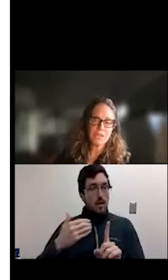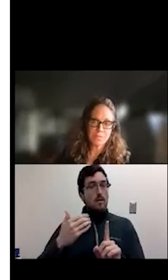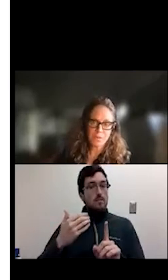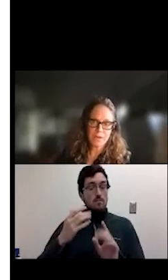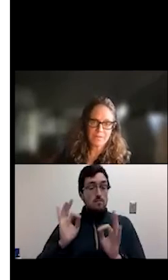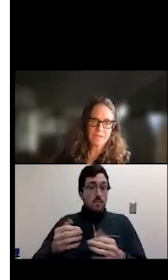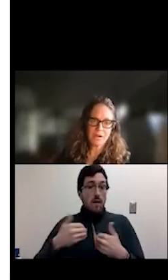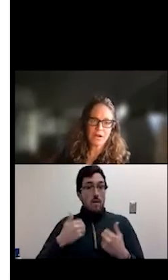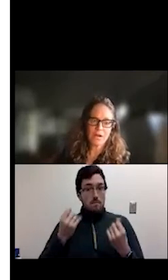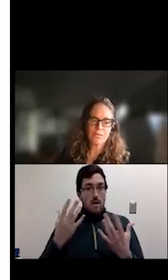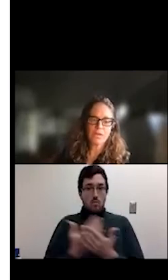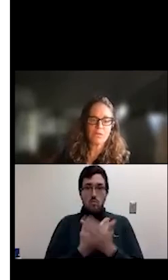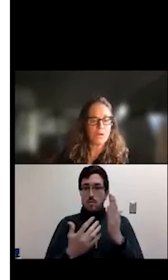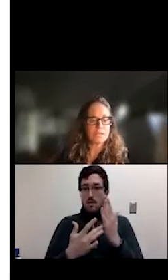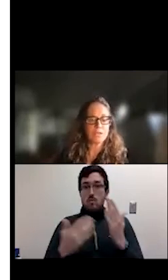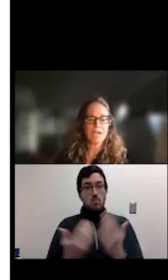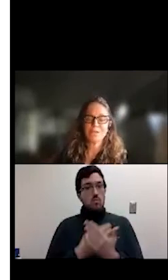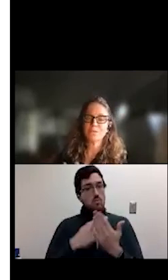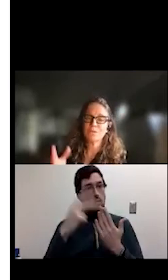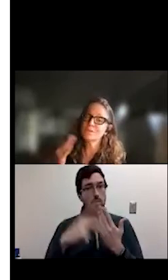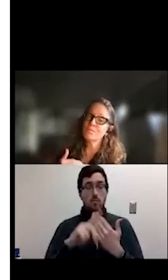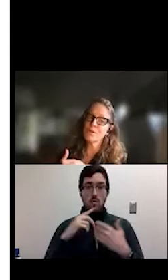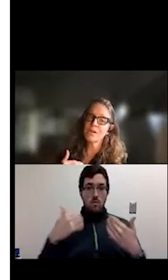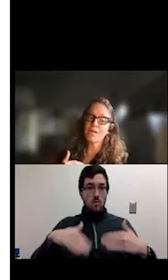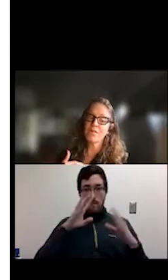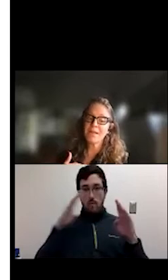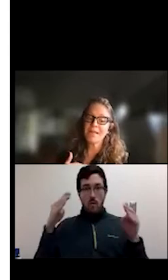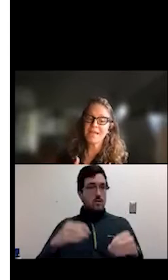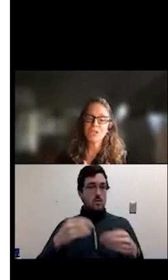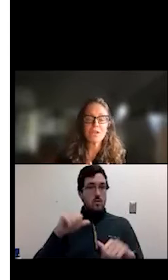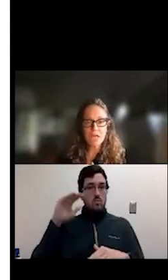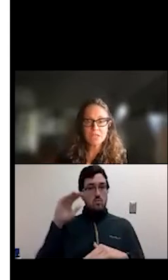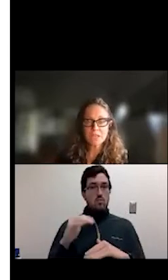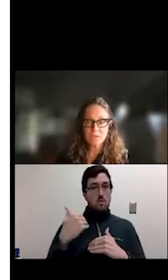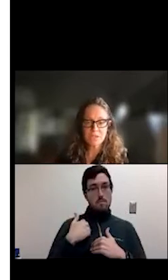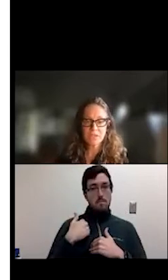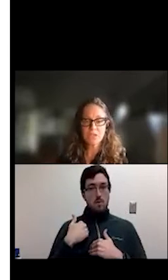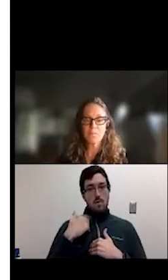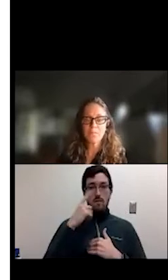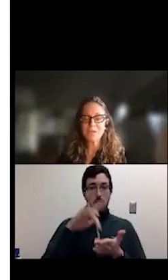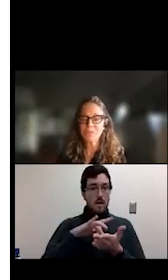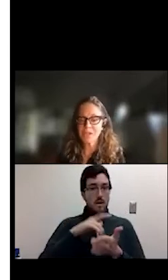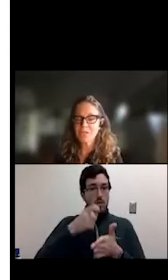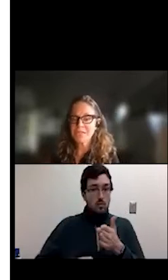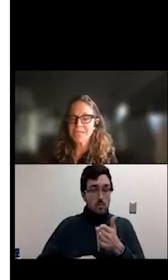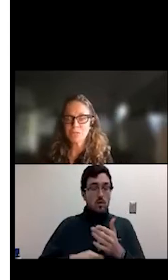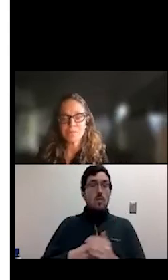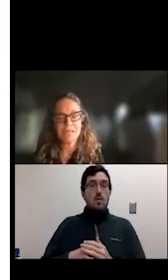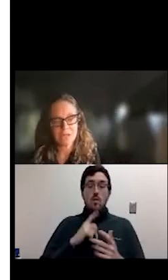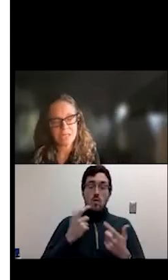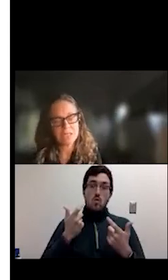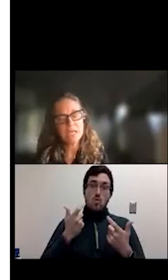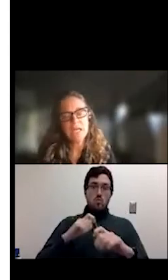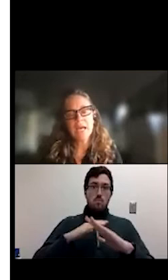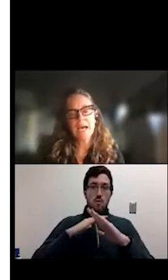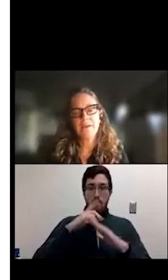new technology programs that are really focused on trying to reduce the burden of medication costs, which is such a major barrier to